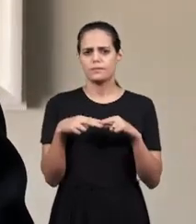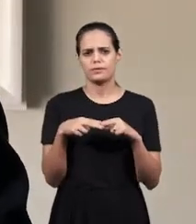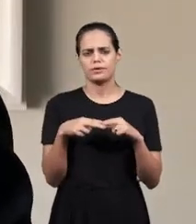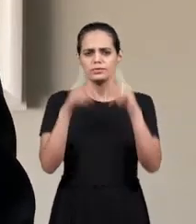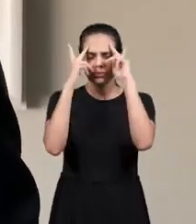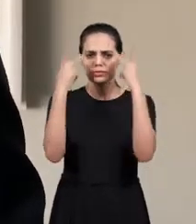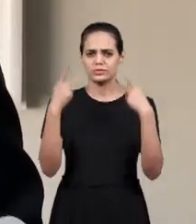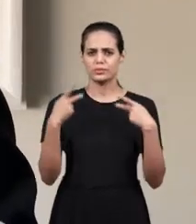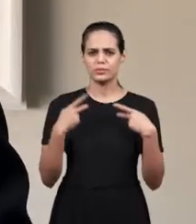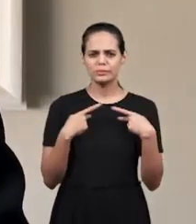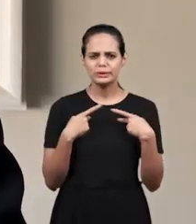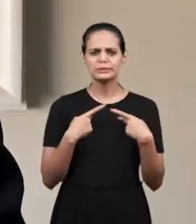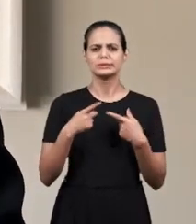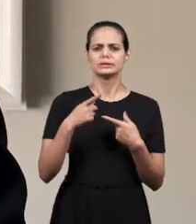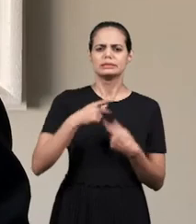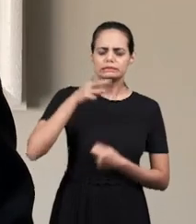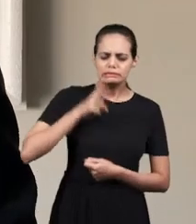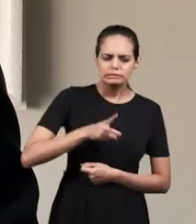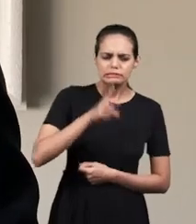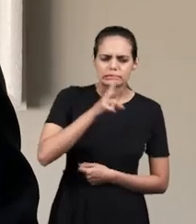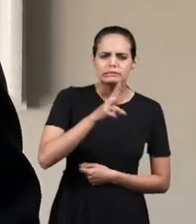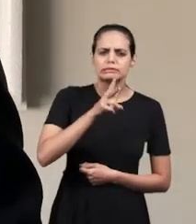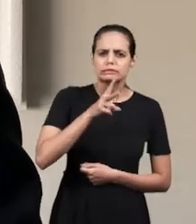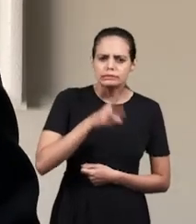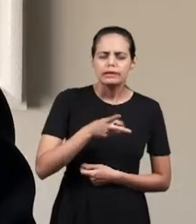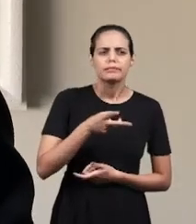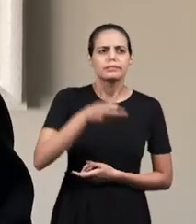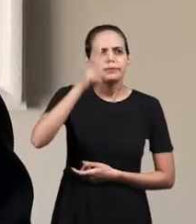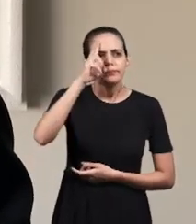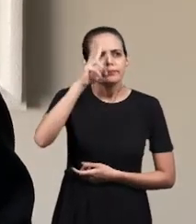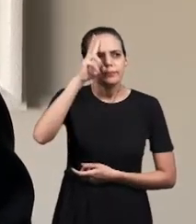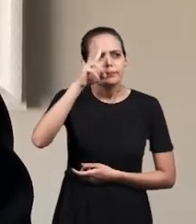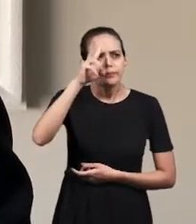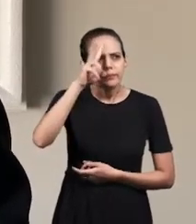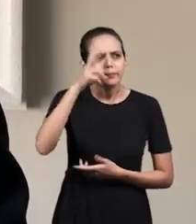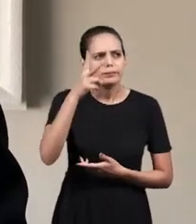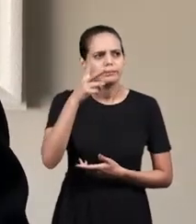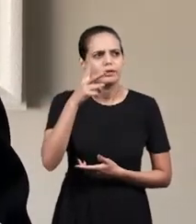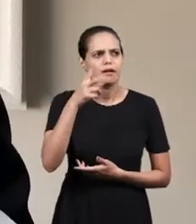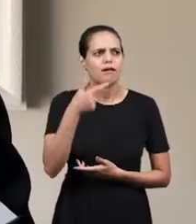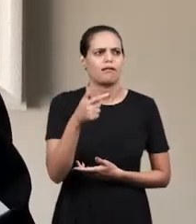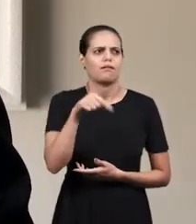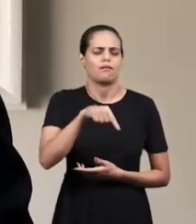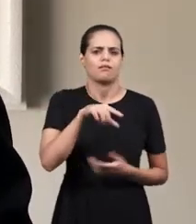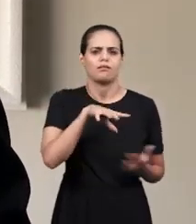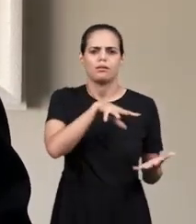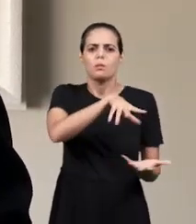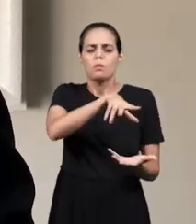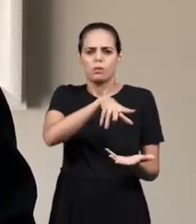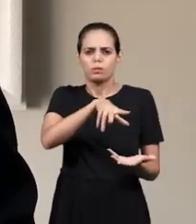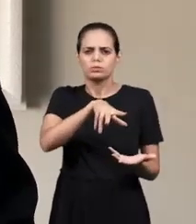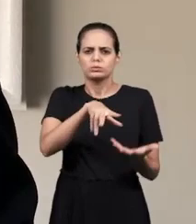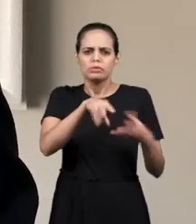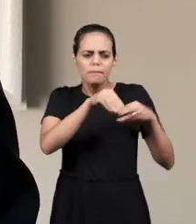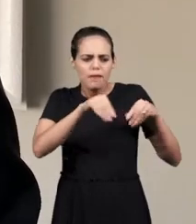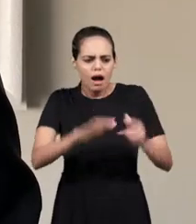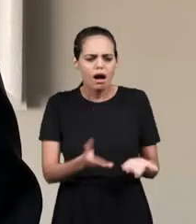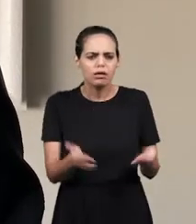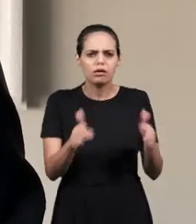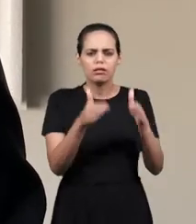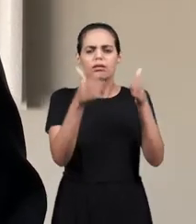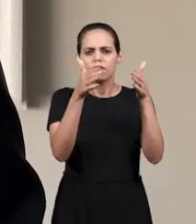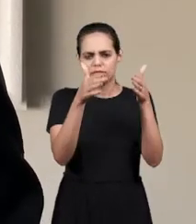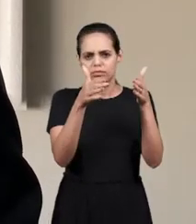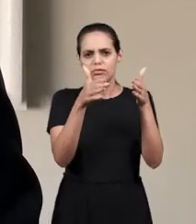going back to his origin. Because he's going back to clay. He's going back to the dust. Because if he doesn't have an encounter with the